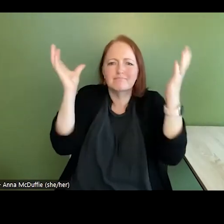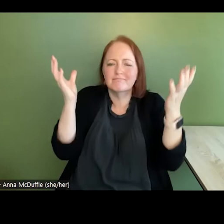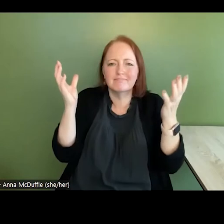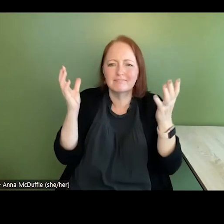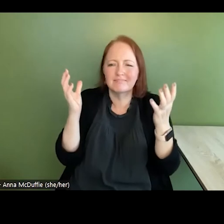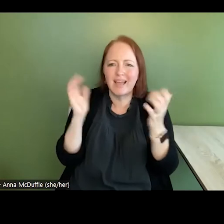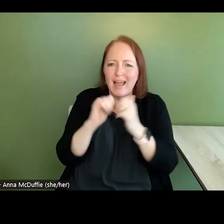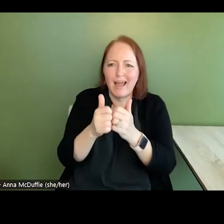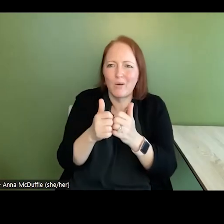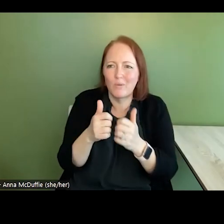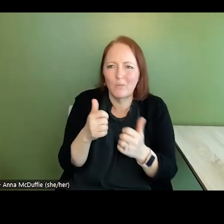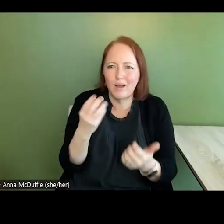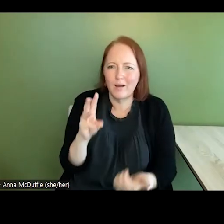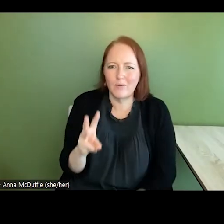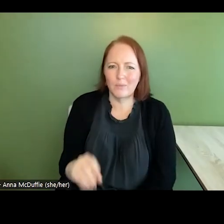to do?